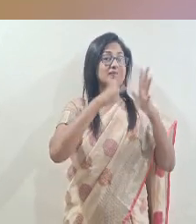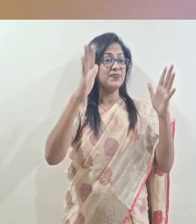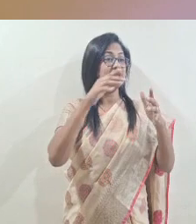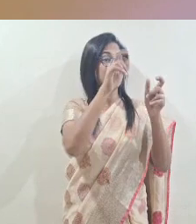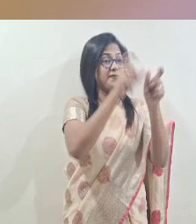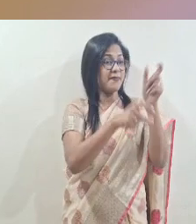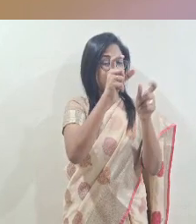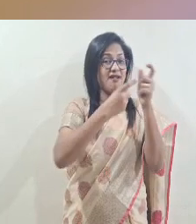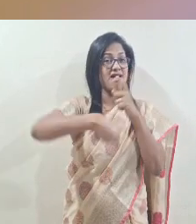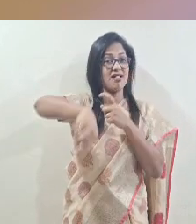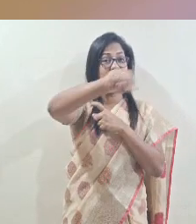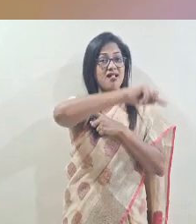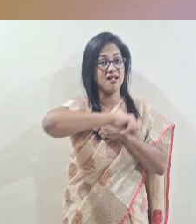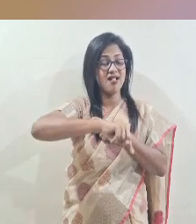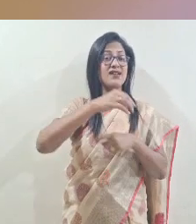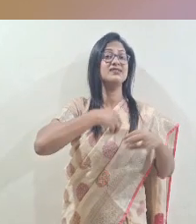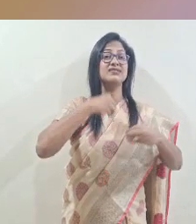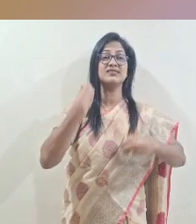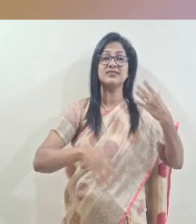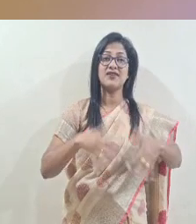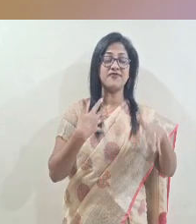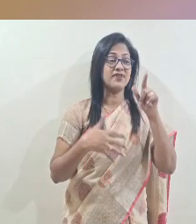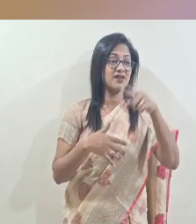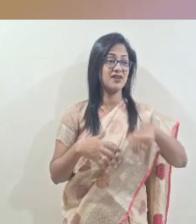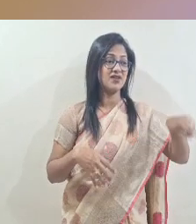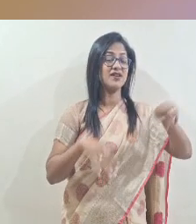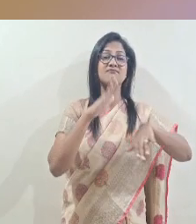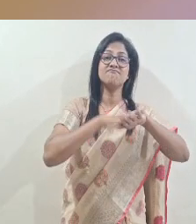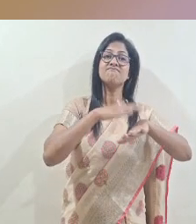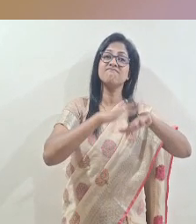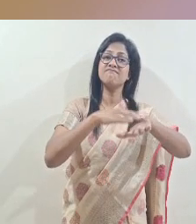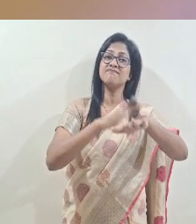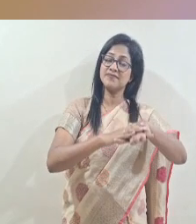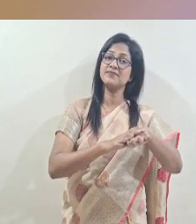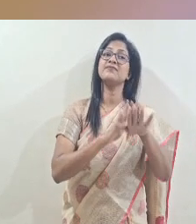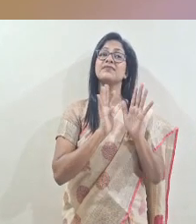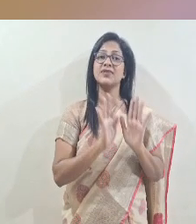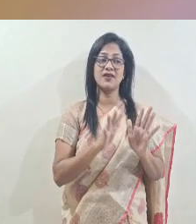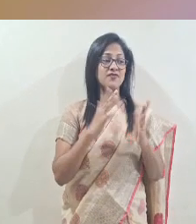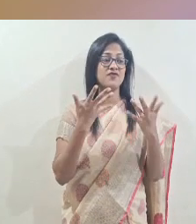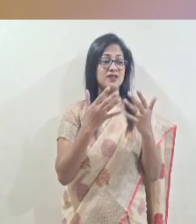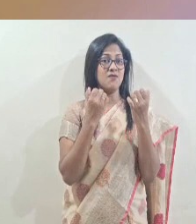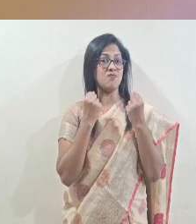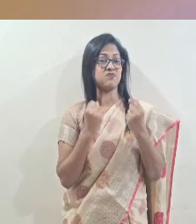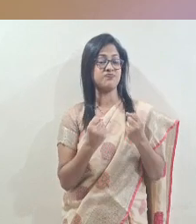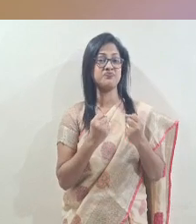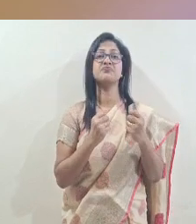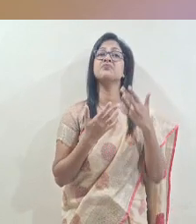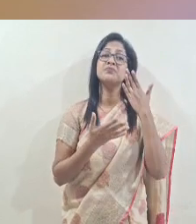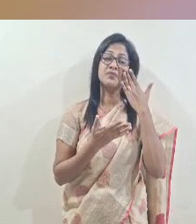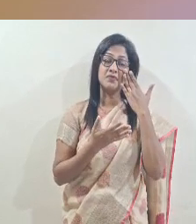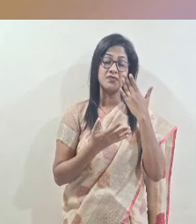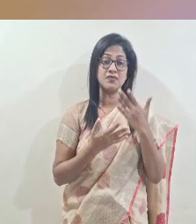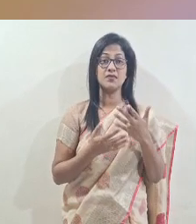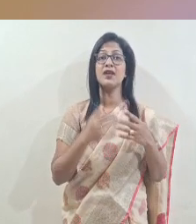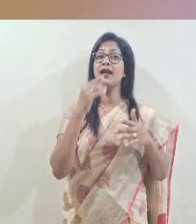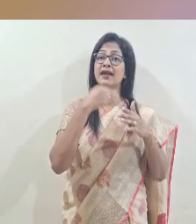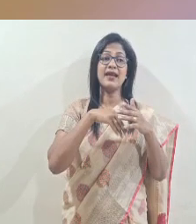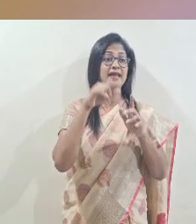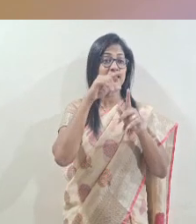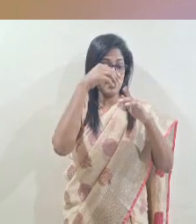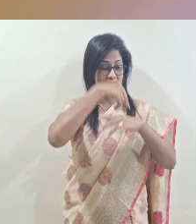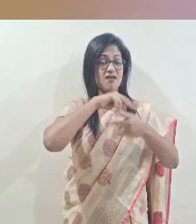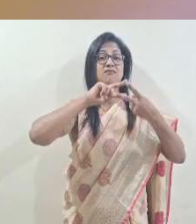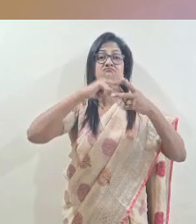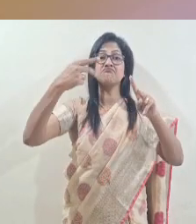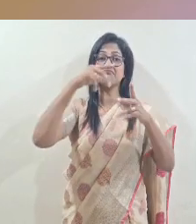vulnerable population who have weathered all these storms due to their, just because of their stubbornness, and it is in their DNA, and